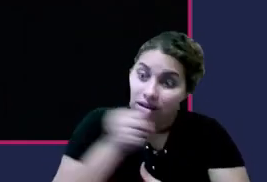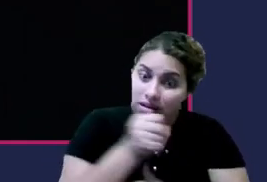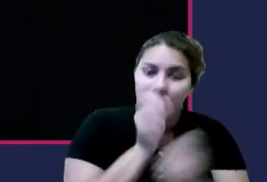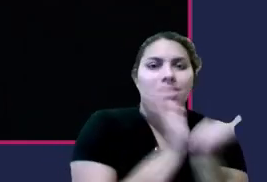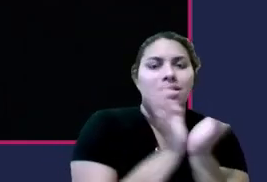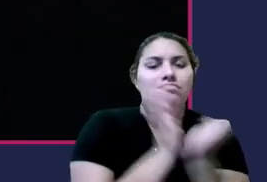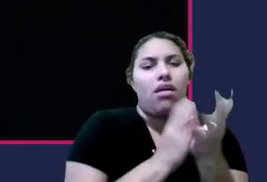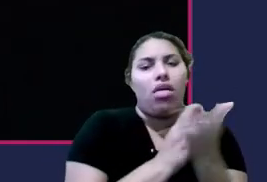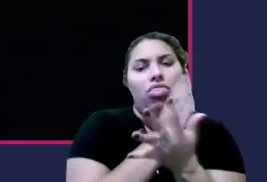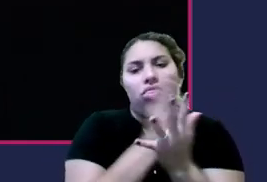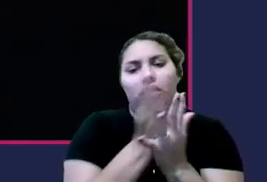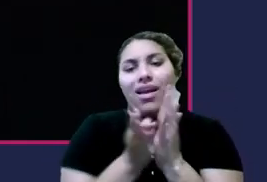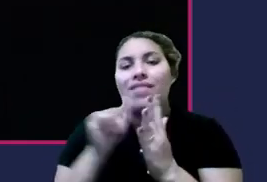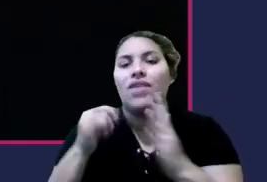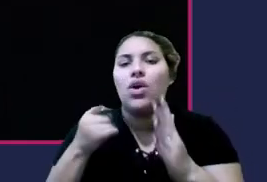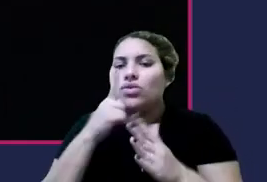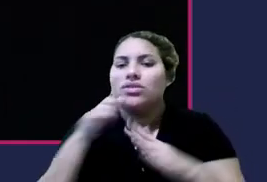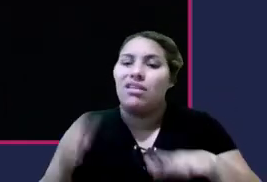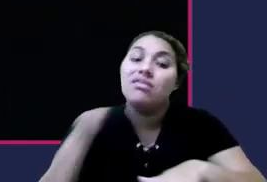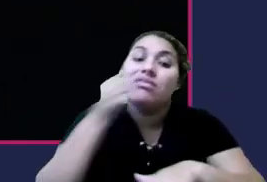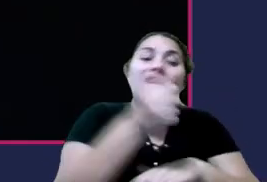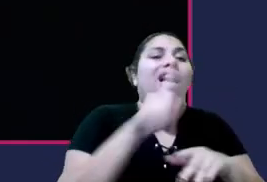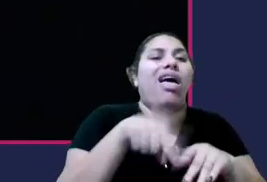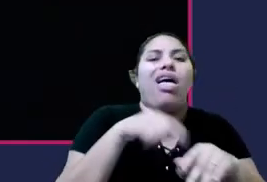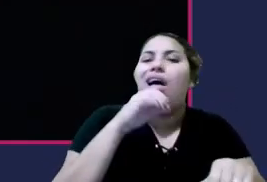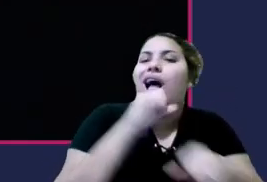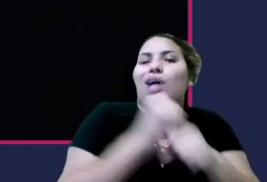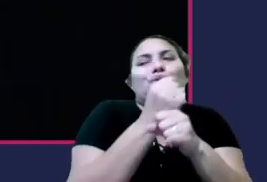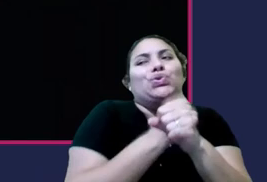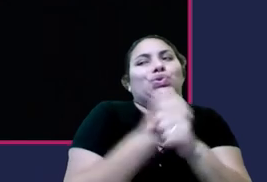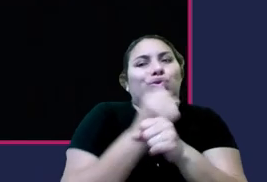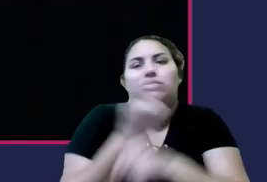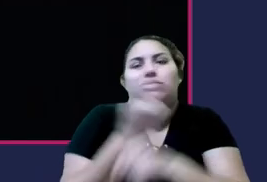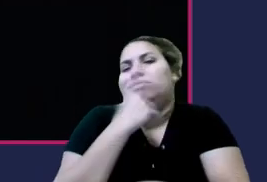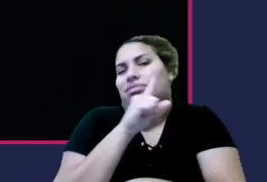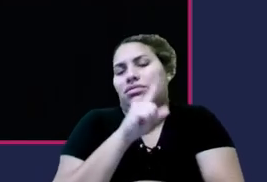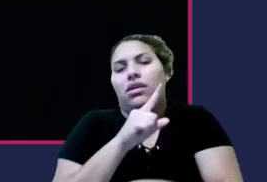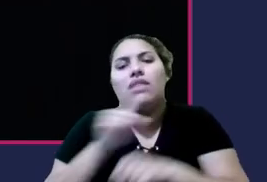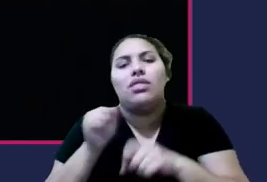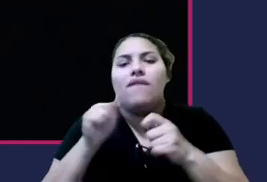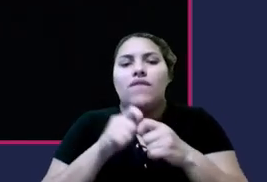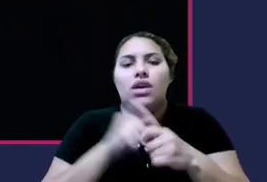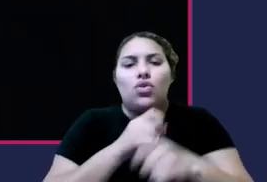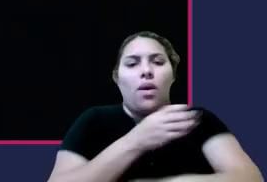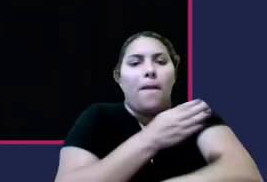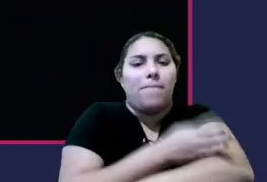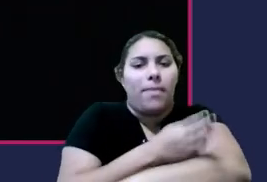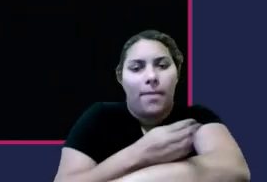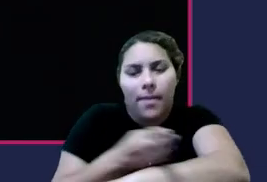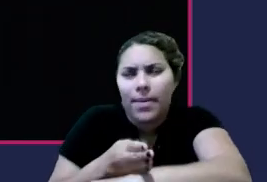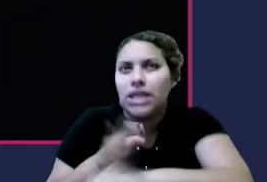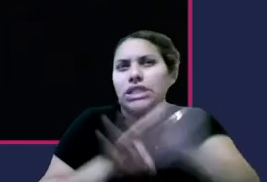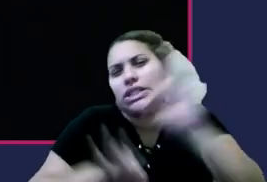to go through this multidisciplinary team is going to take some time. And we don't do